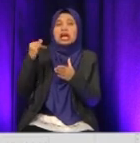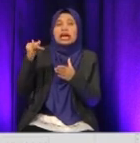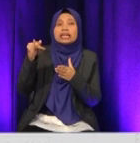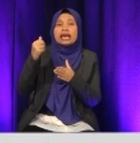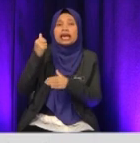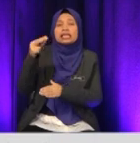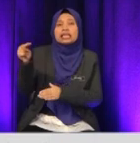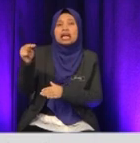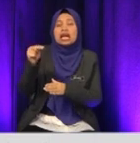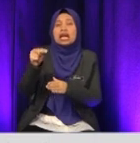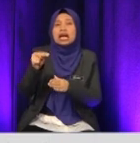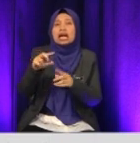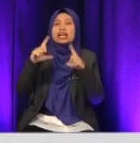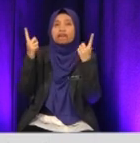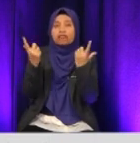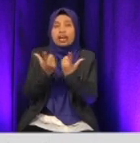called...